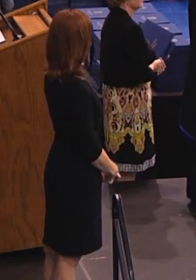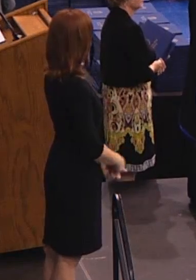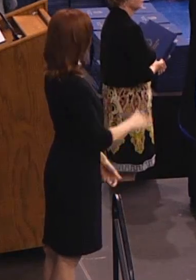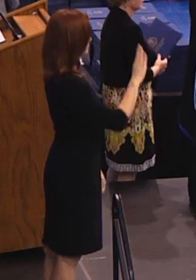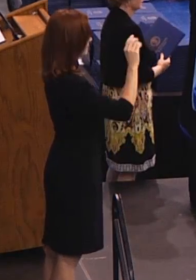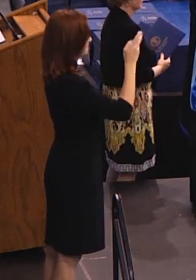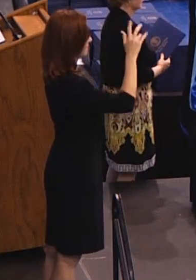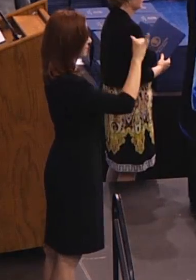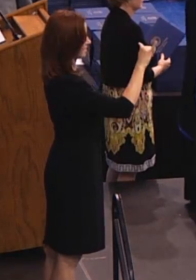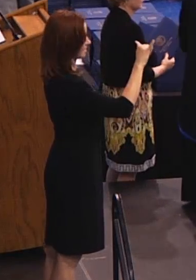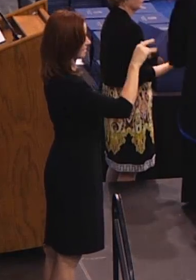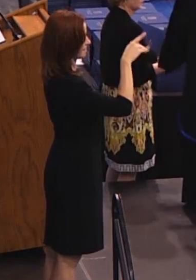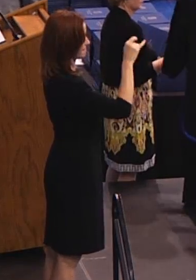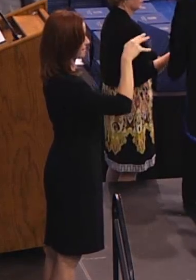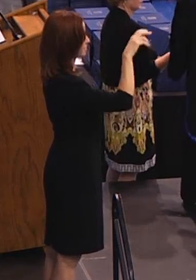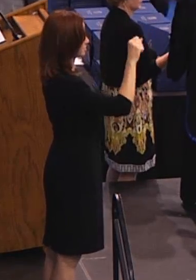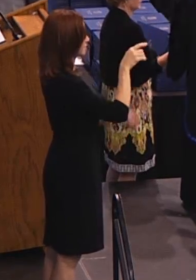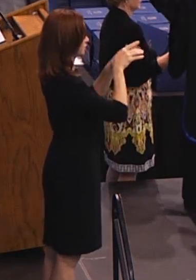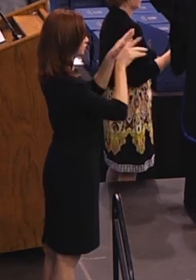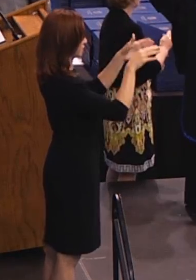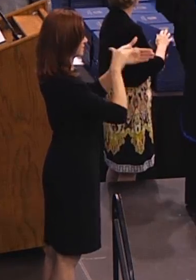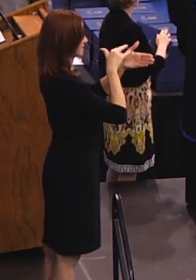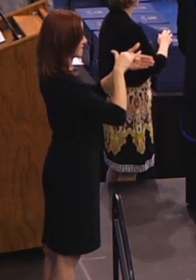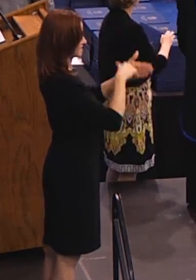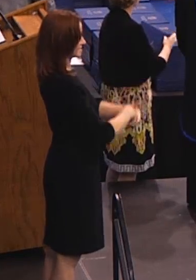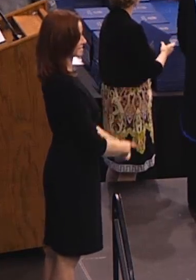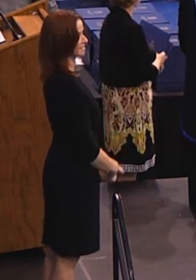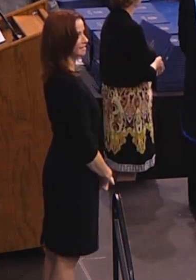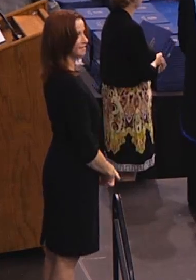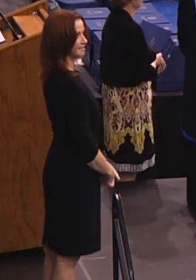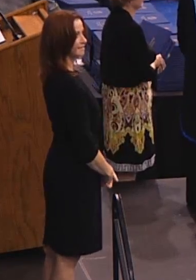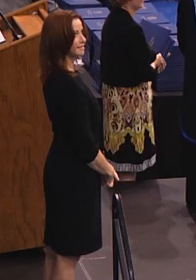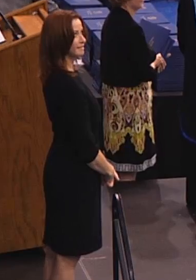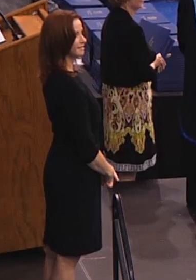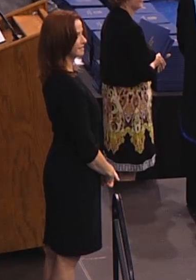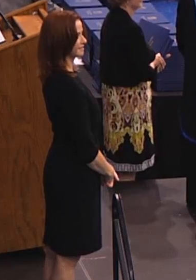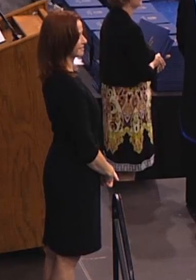Bethany Yolandra Peoples, General Studies.